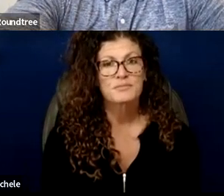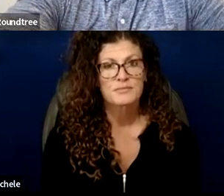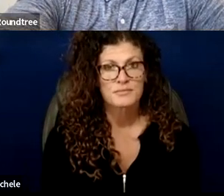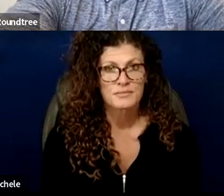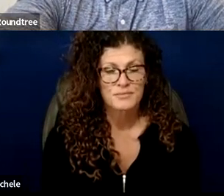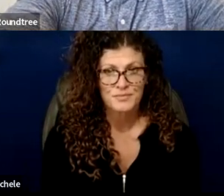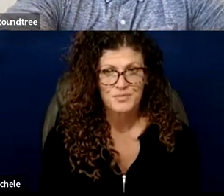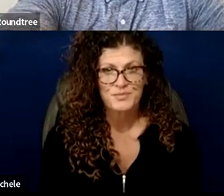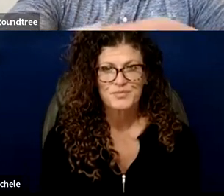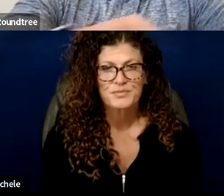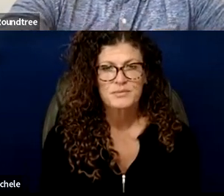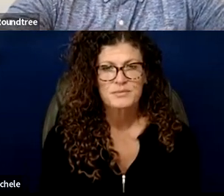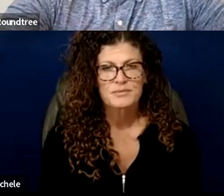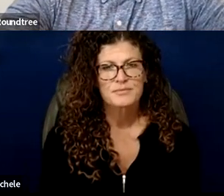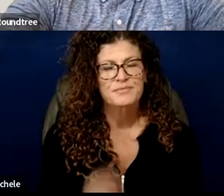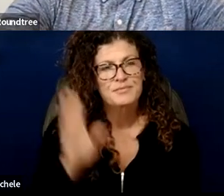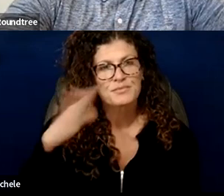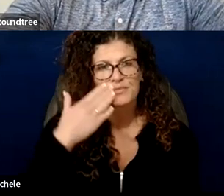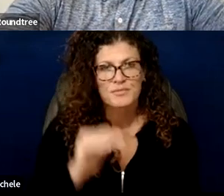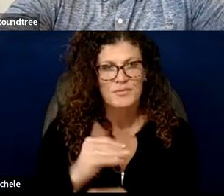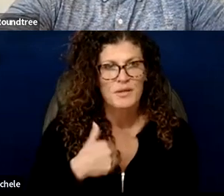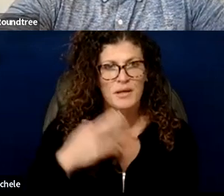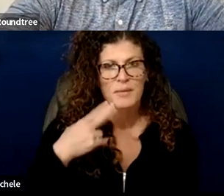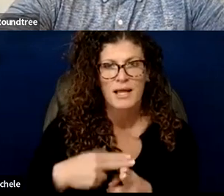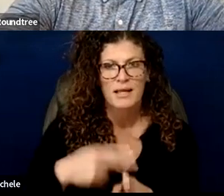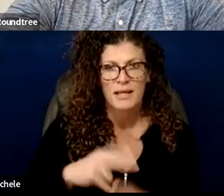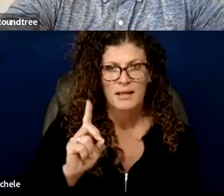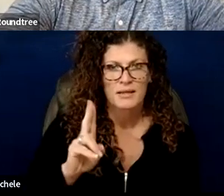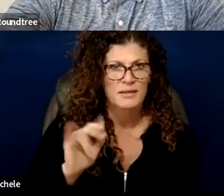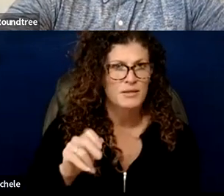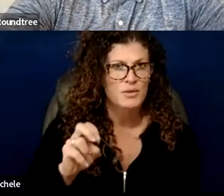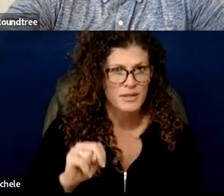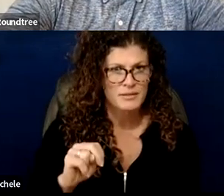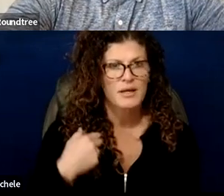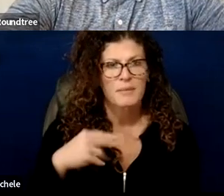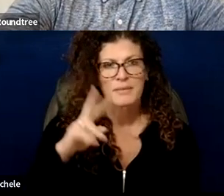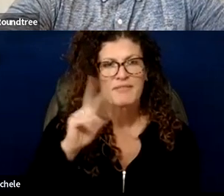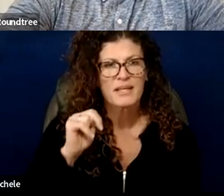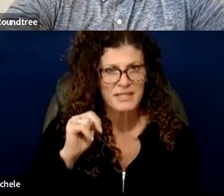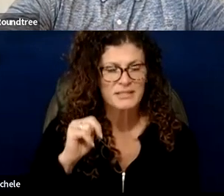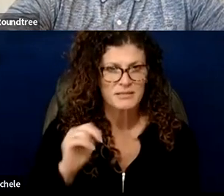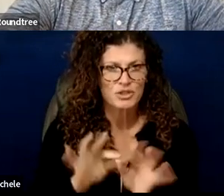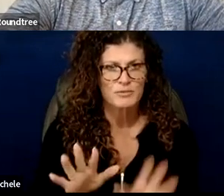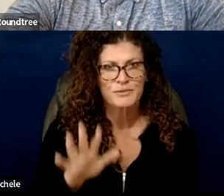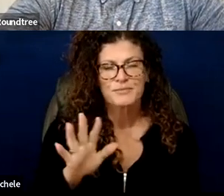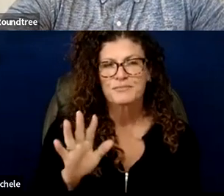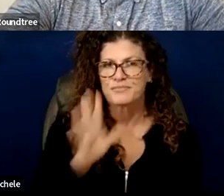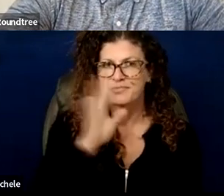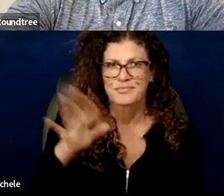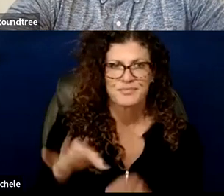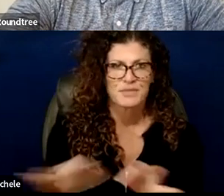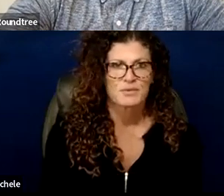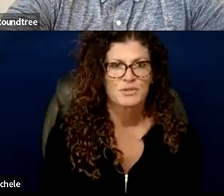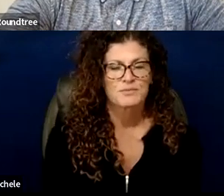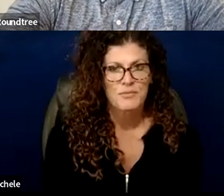Vietnamese, please? Good evening. My name is Duyen, Vietnamese interpreter. Xin chào quý vị. Duyen sẽ là thông dịch liên tục cho quý vị hôm